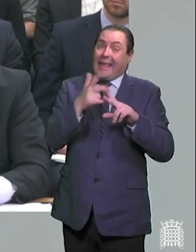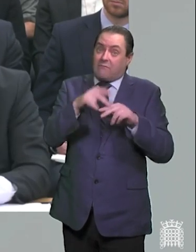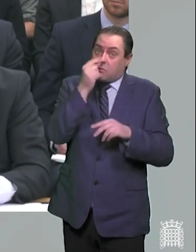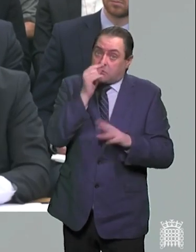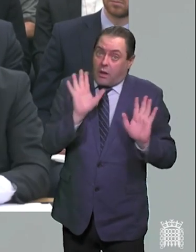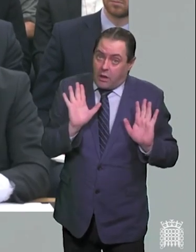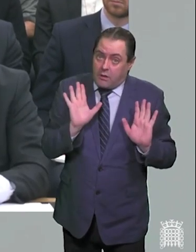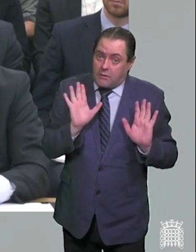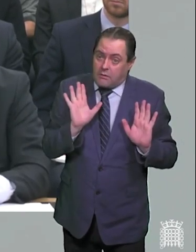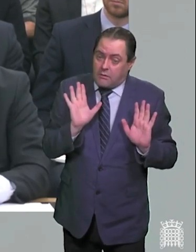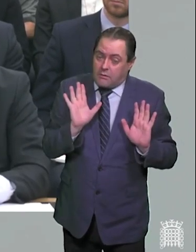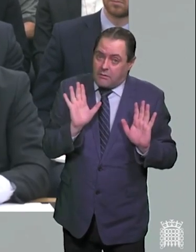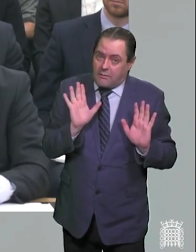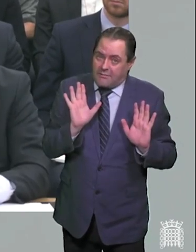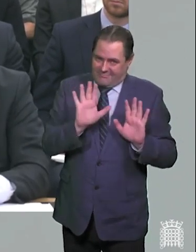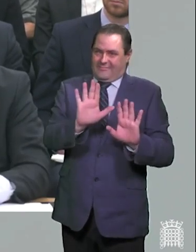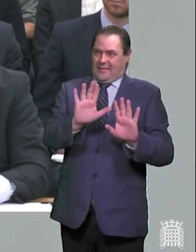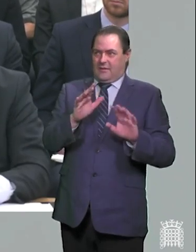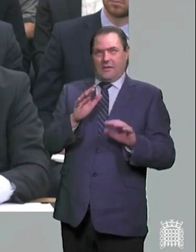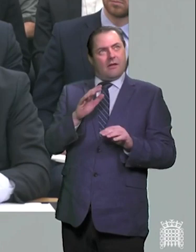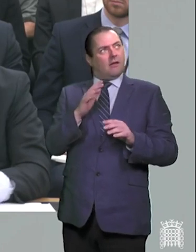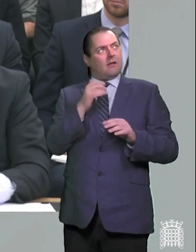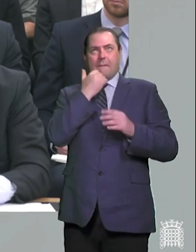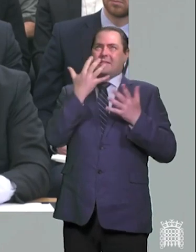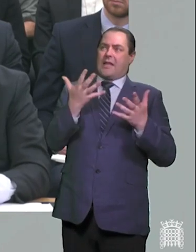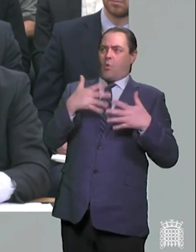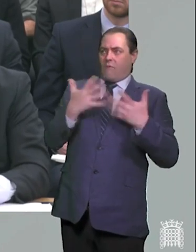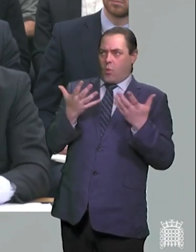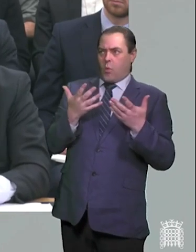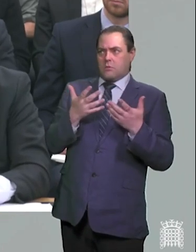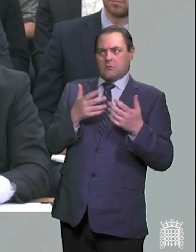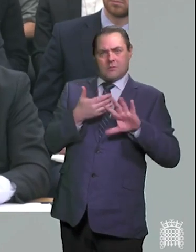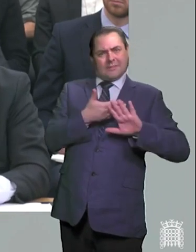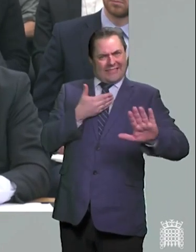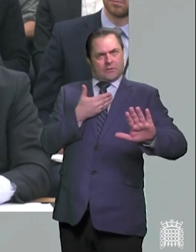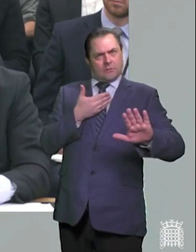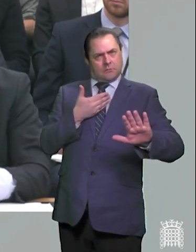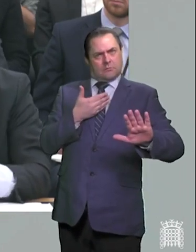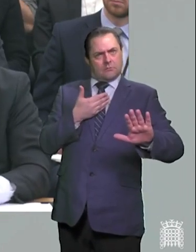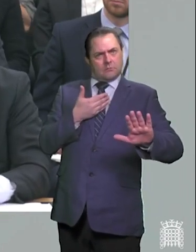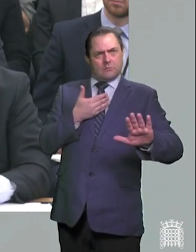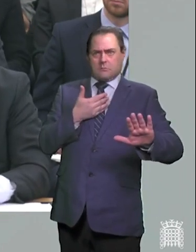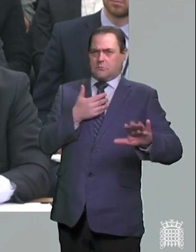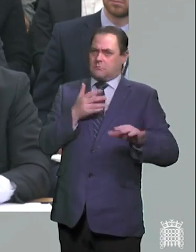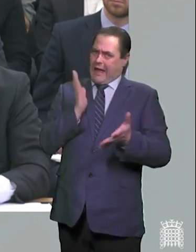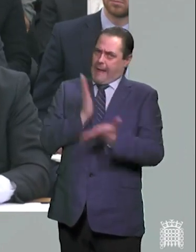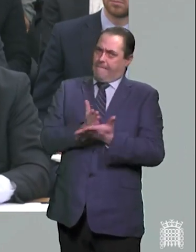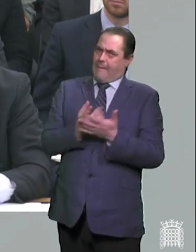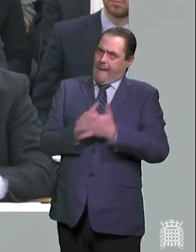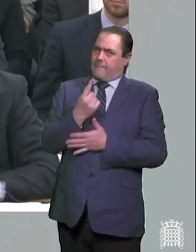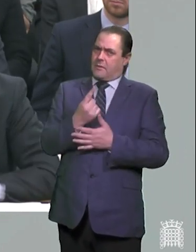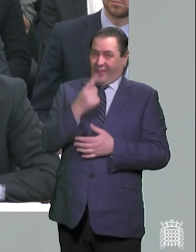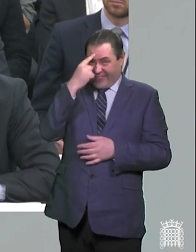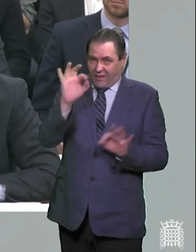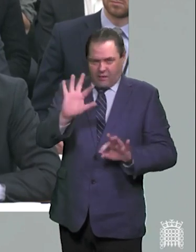not for one moment believe that people in number 10 did not operate social distancing, because they did, and they